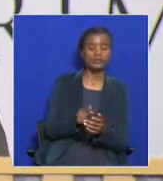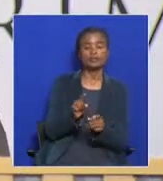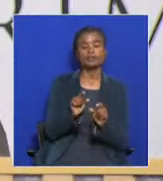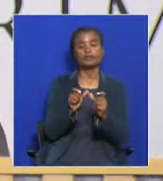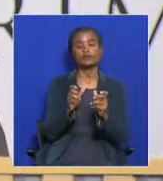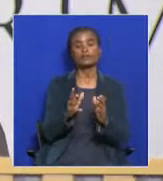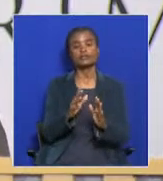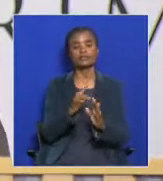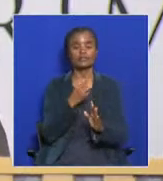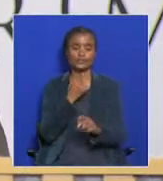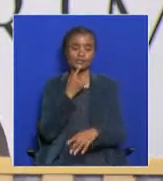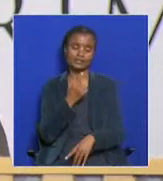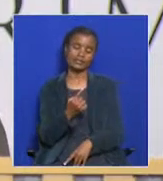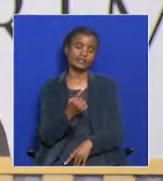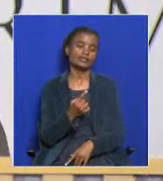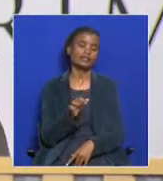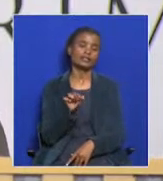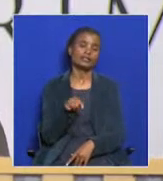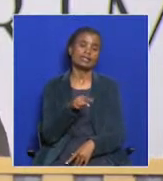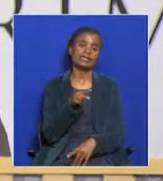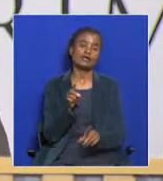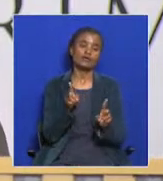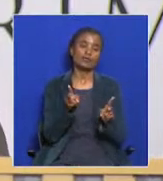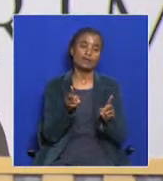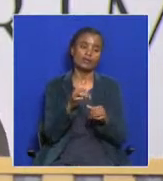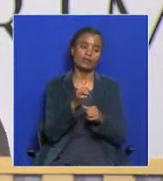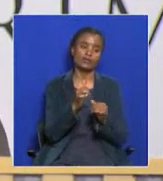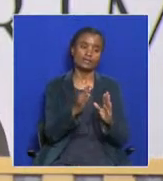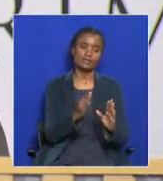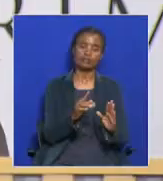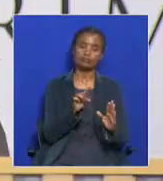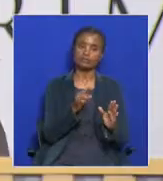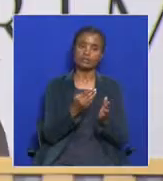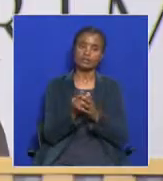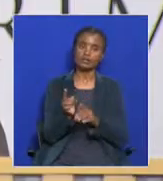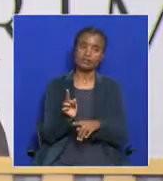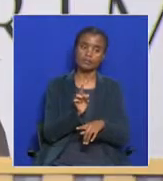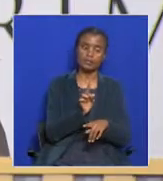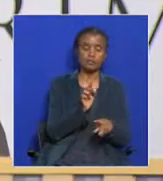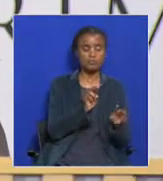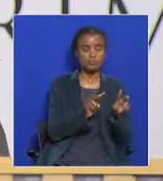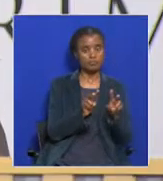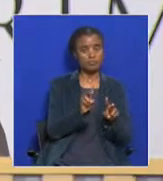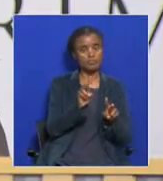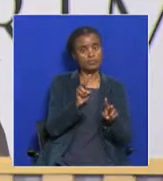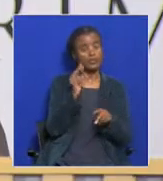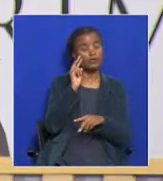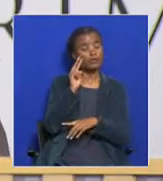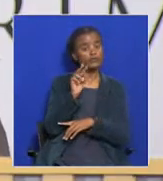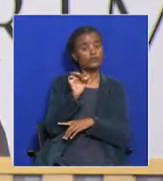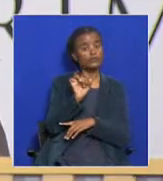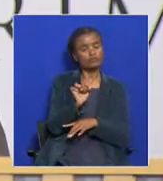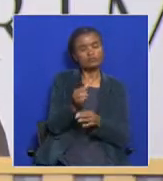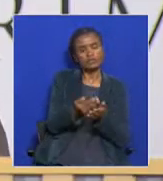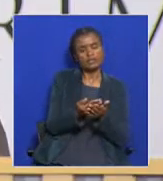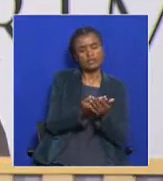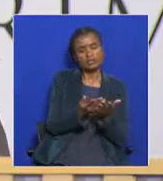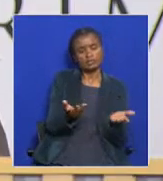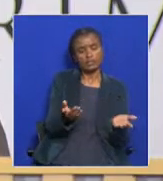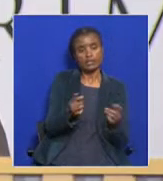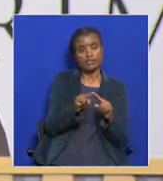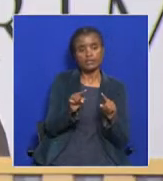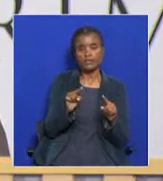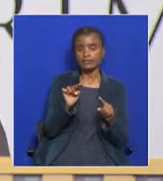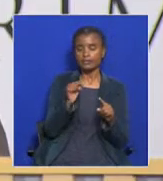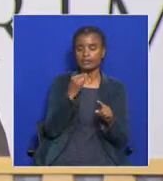and unpack a container. You're entitled to your view. I think I've said more than enough regarding all of those issues that you alluded